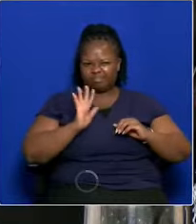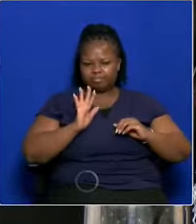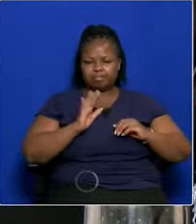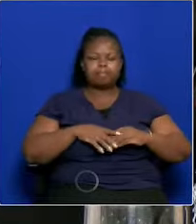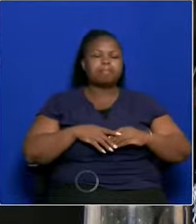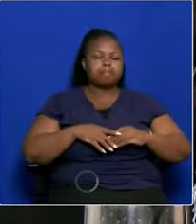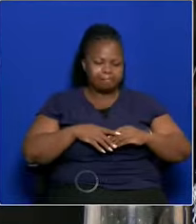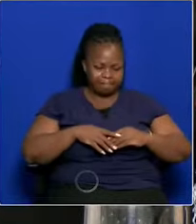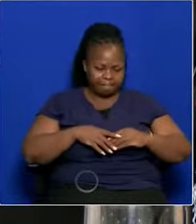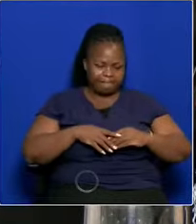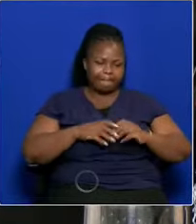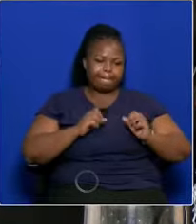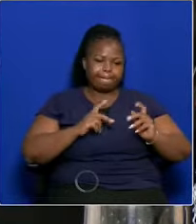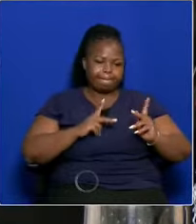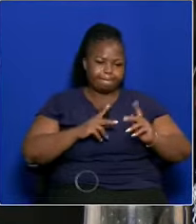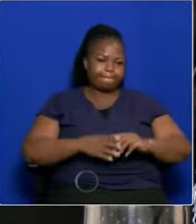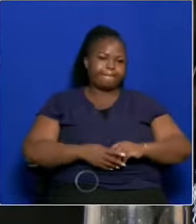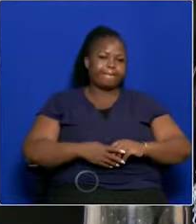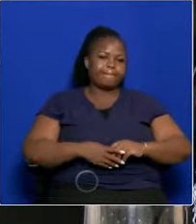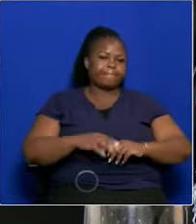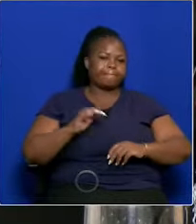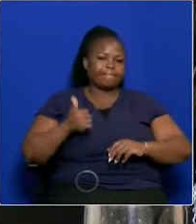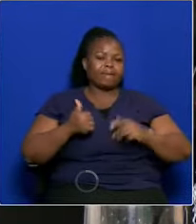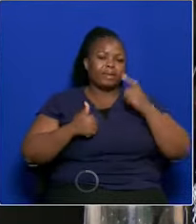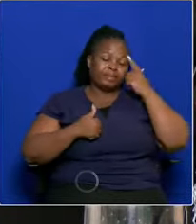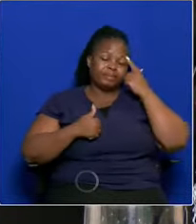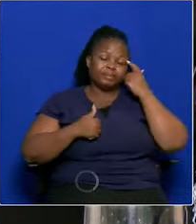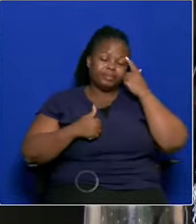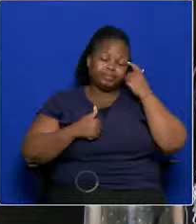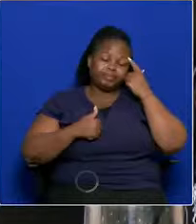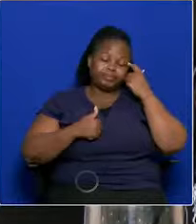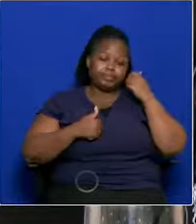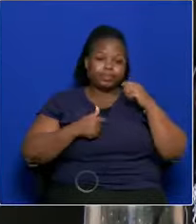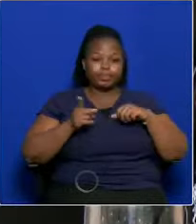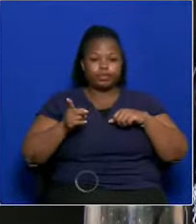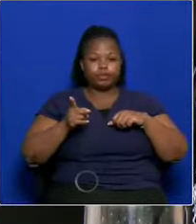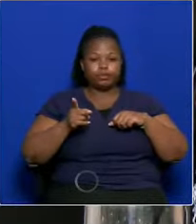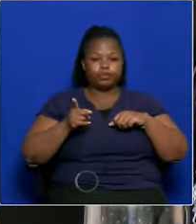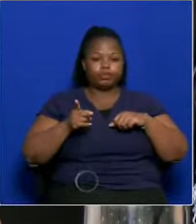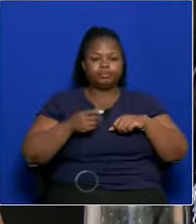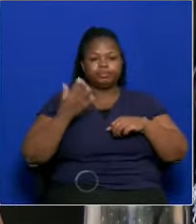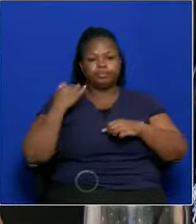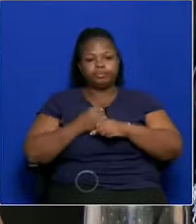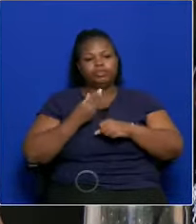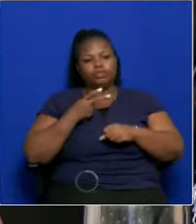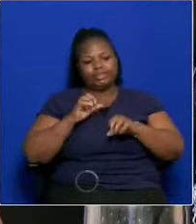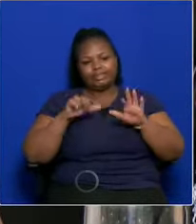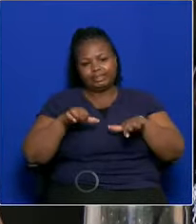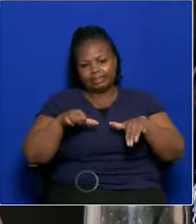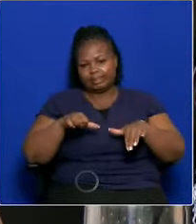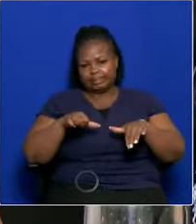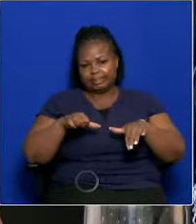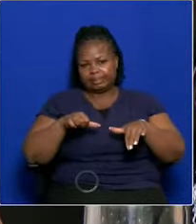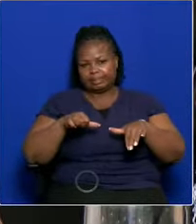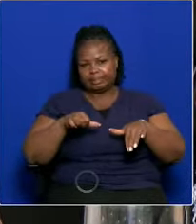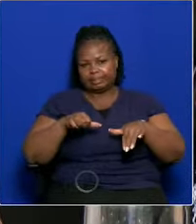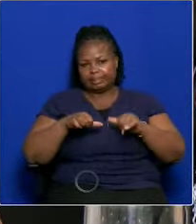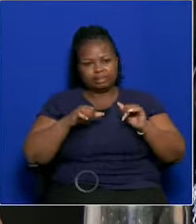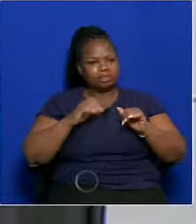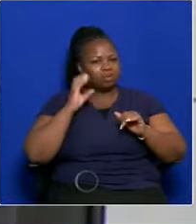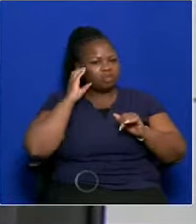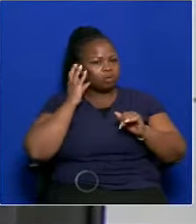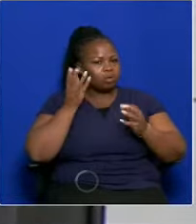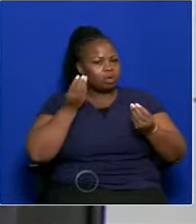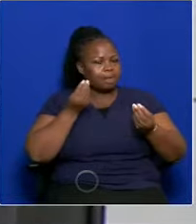Then you say you lost. So during this in 2016, you never exchanged contact details with Mr.